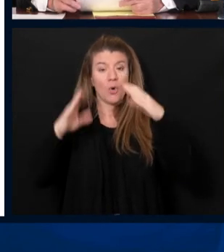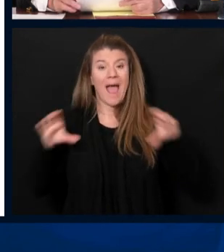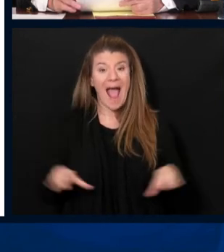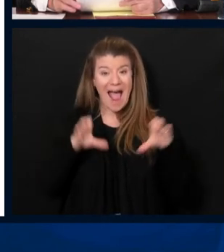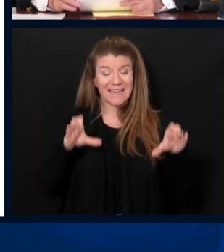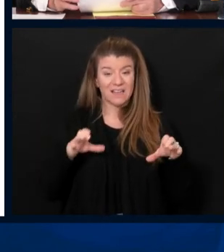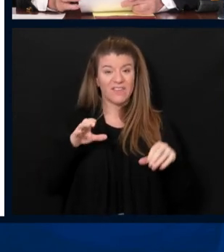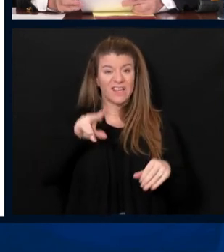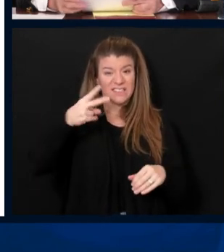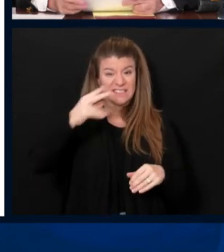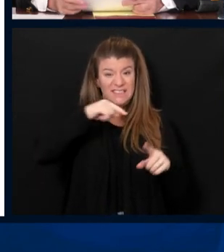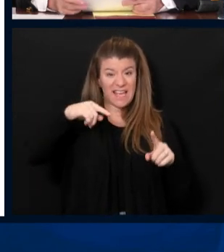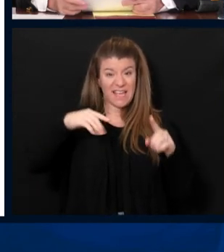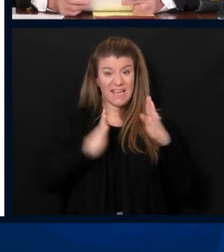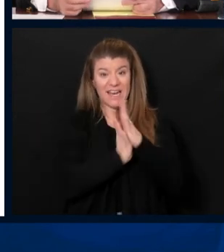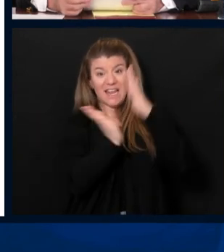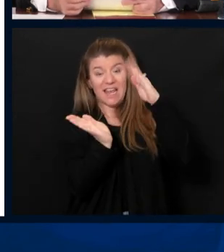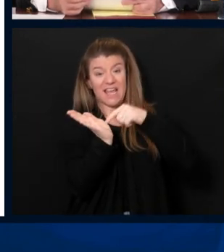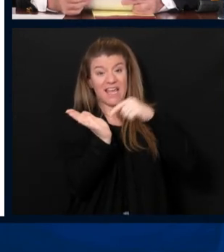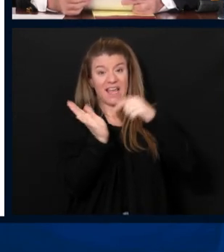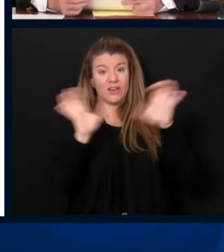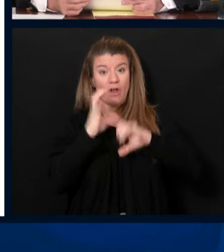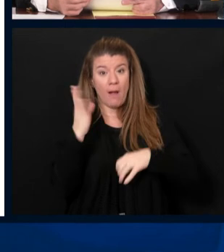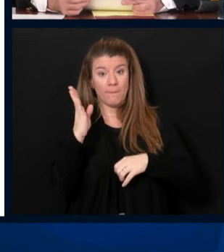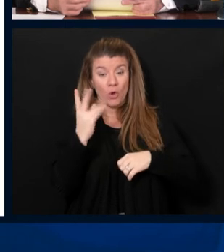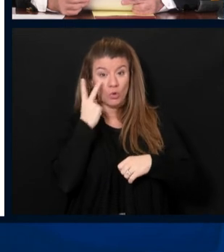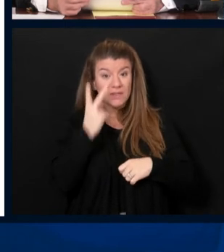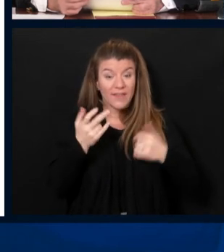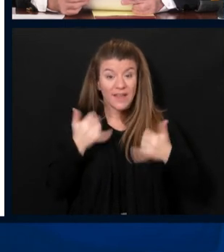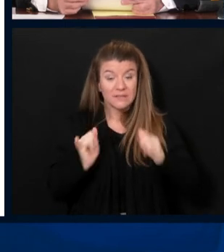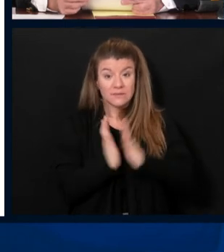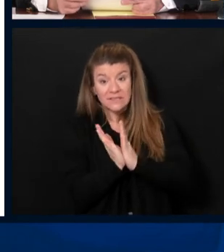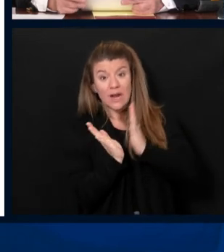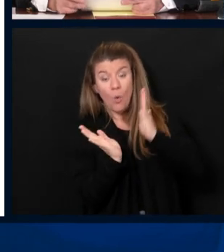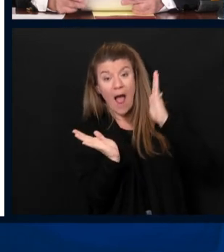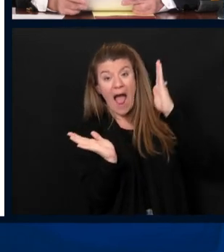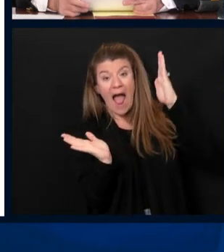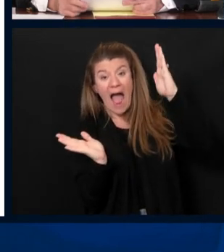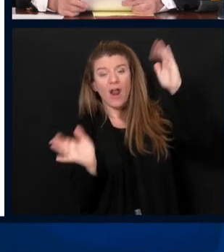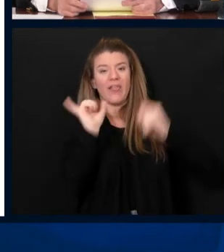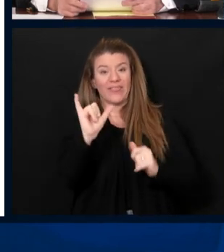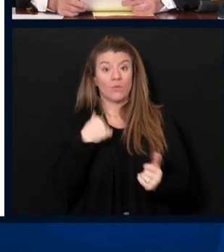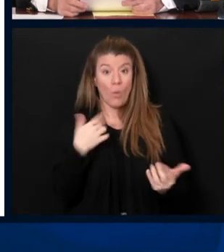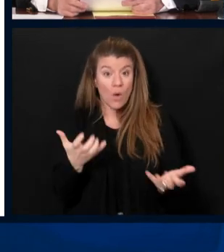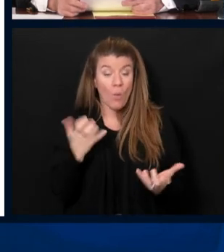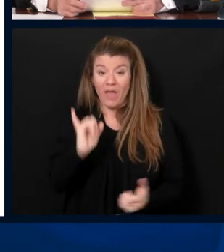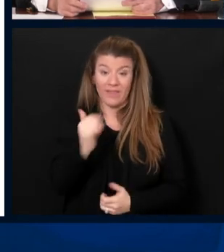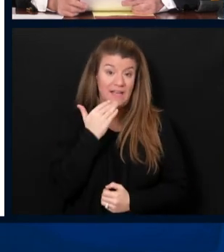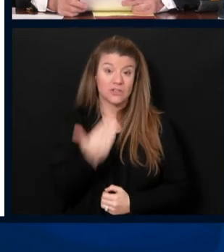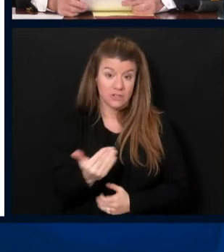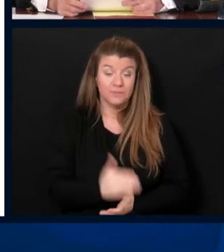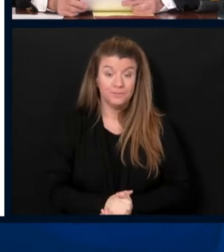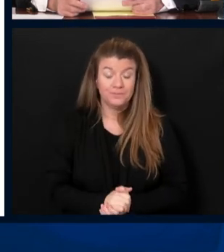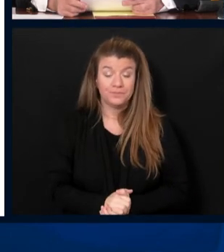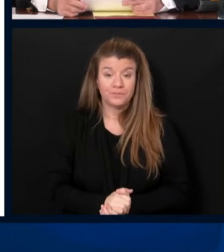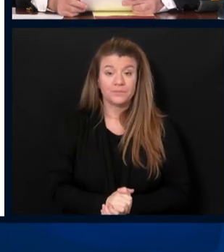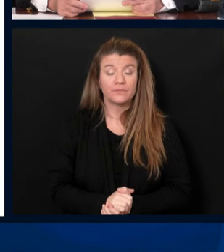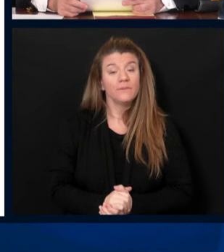is the bottom line. And you can see they keep getting wider and wider, and that's very, very, very good. We